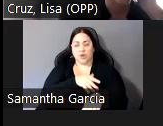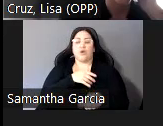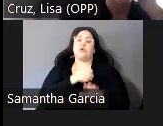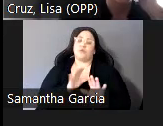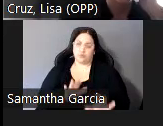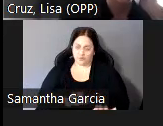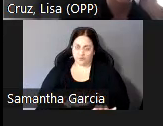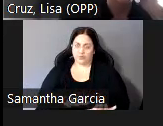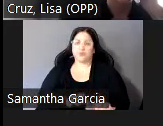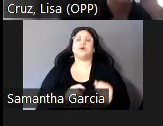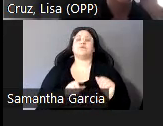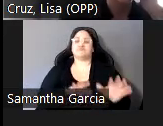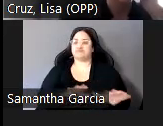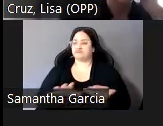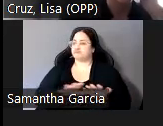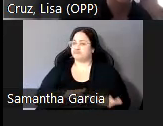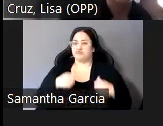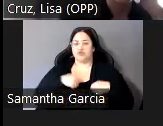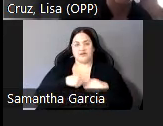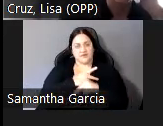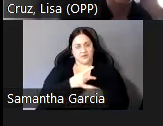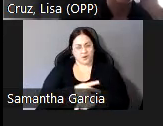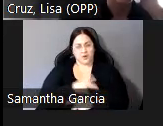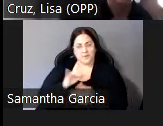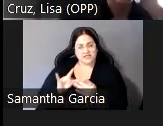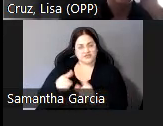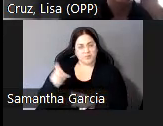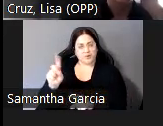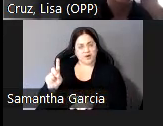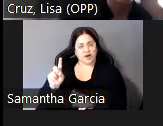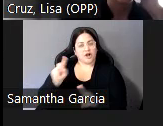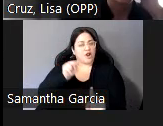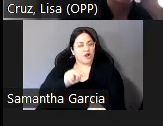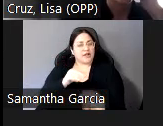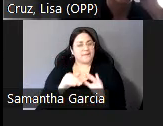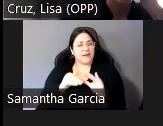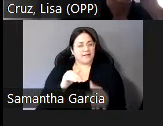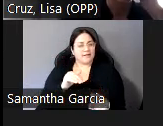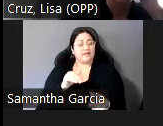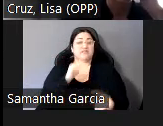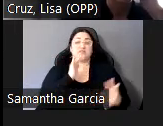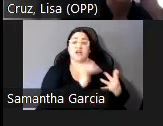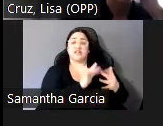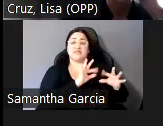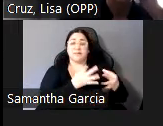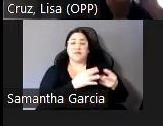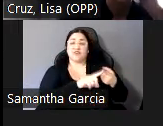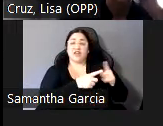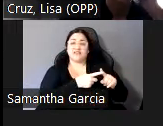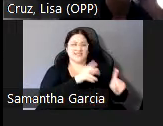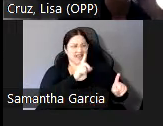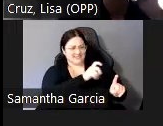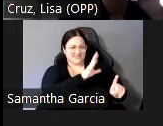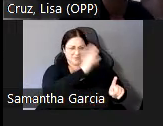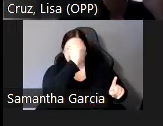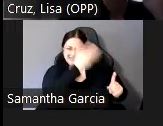take a look at where the message is coming from, and reach out to family or friends to, get a second opinion. There's nothing